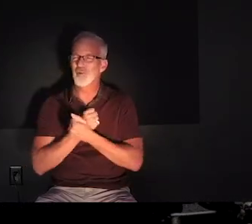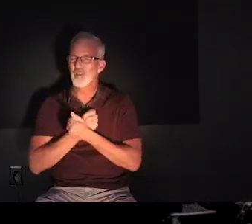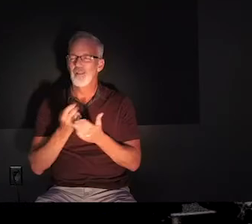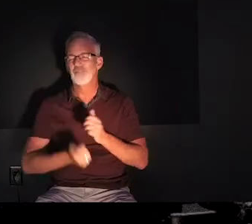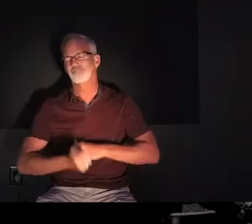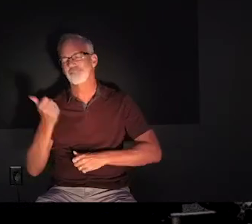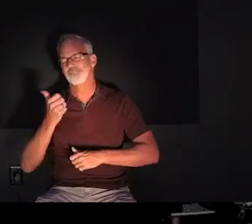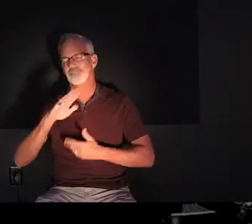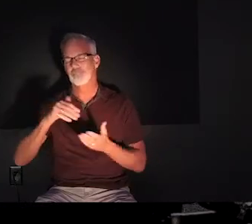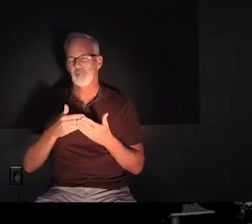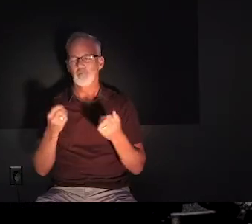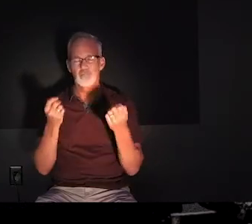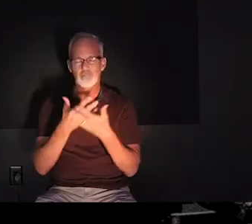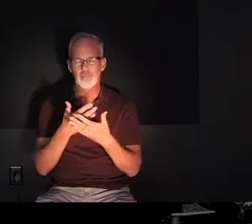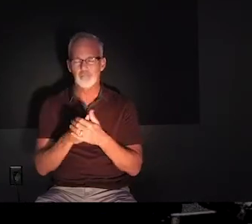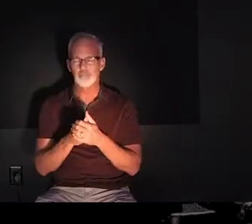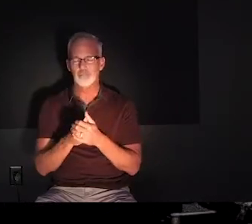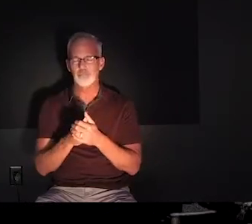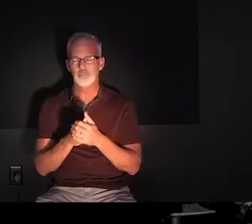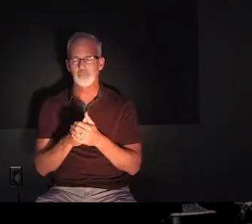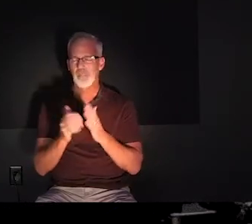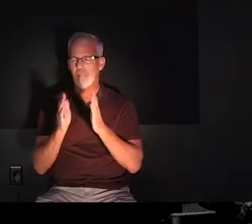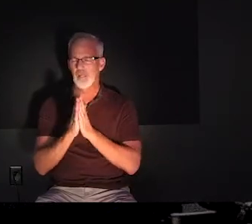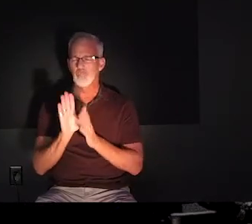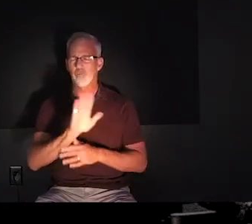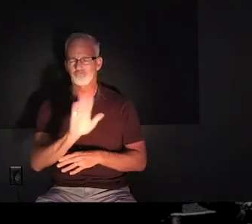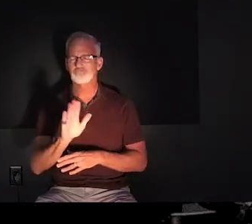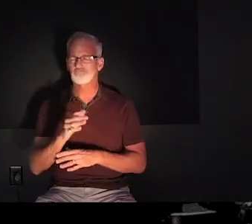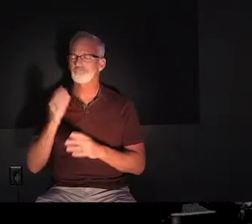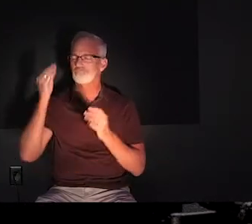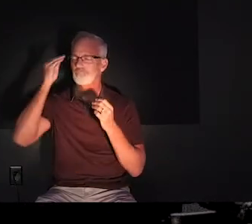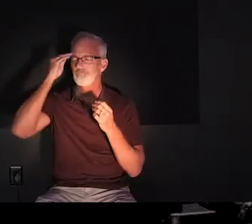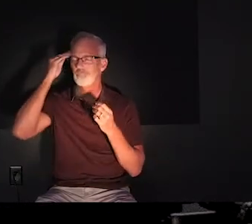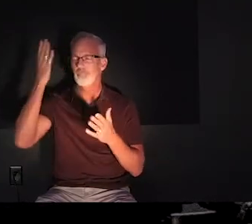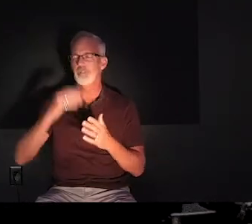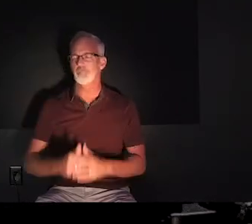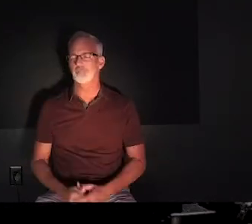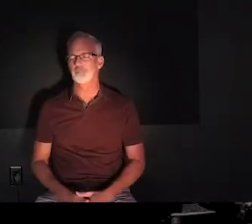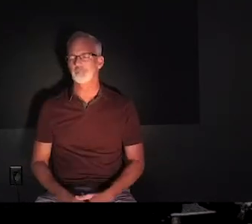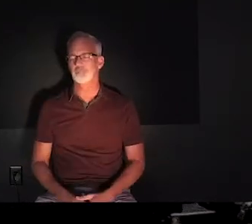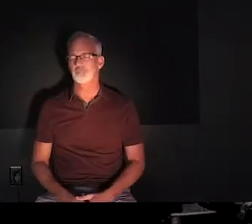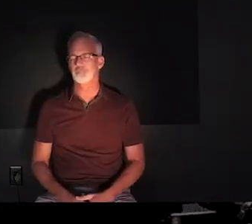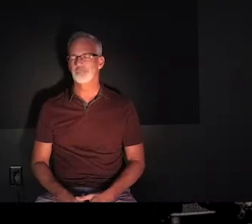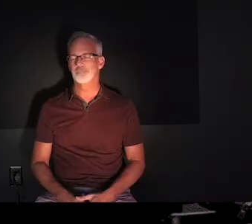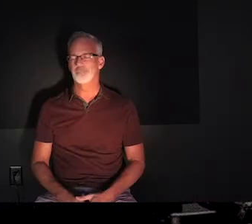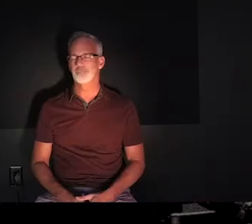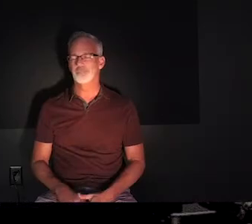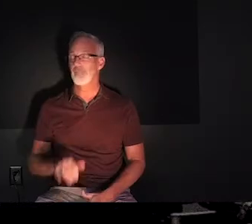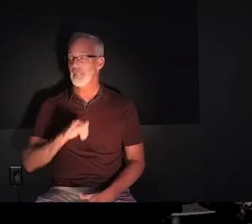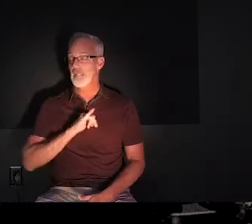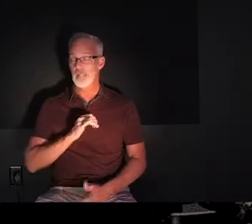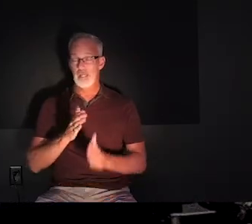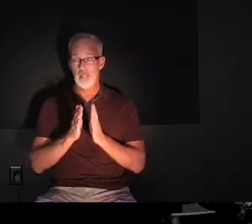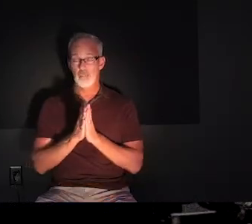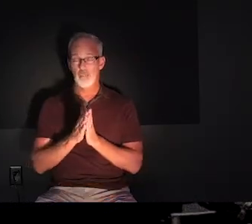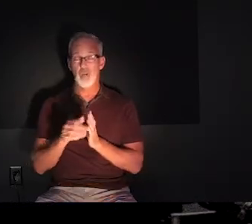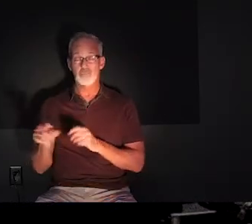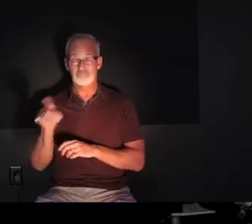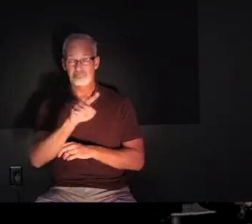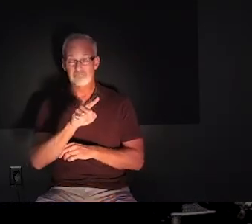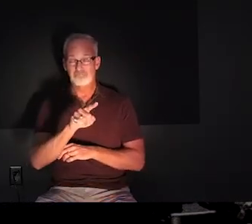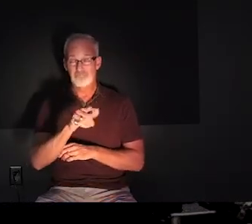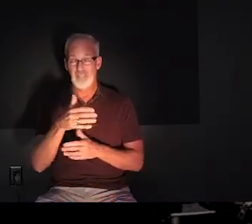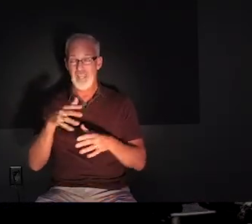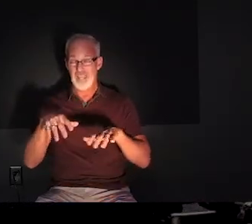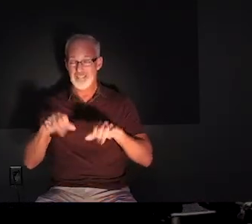fear. And God, I pray obedience. Lord, I pray that step to